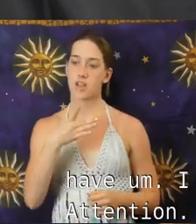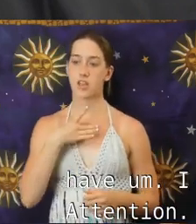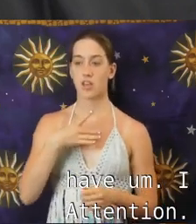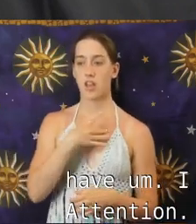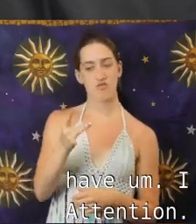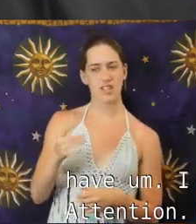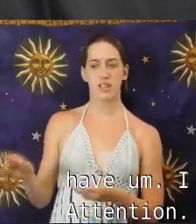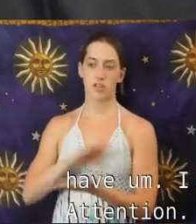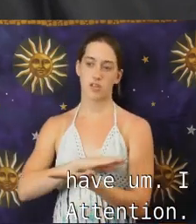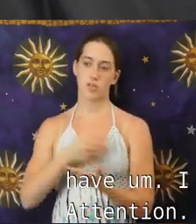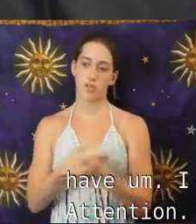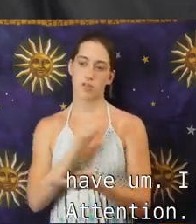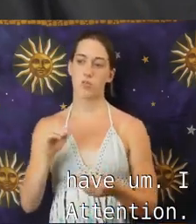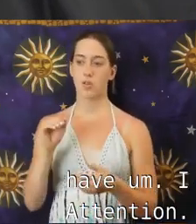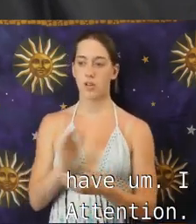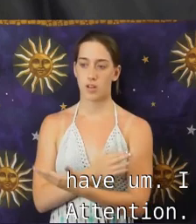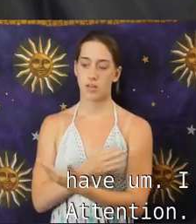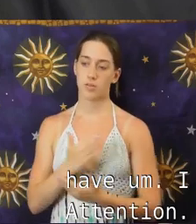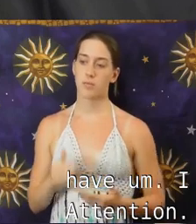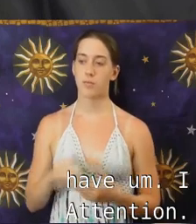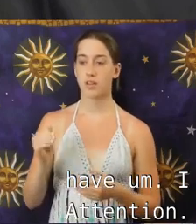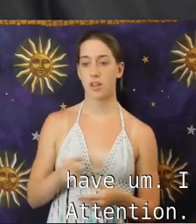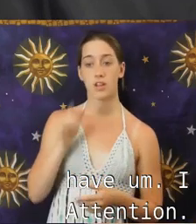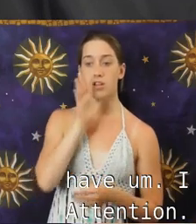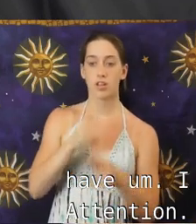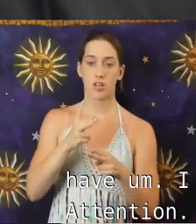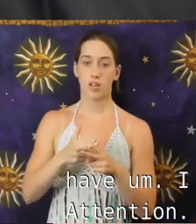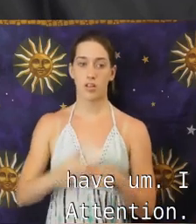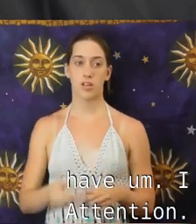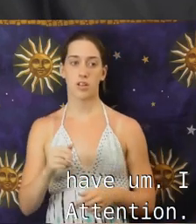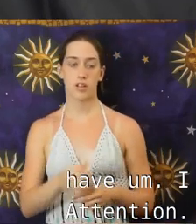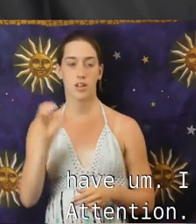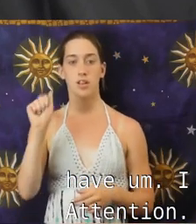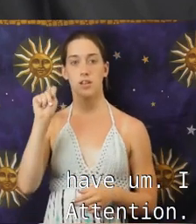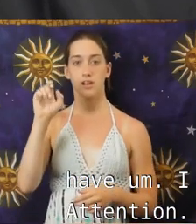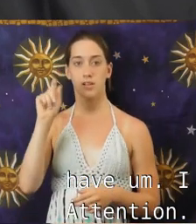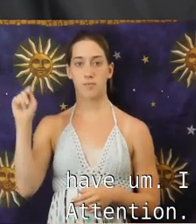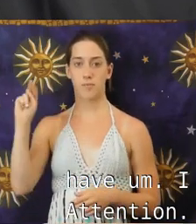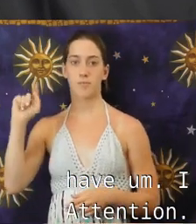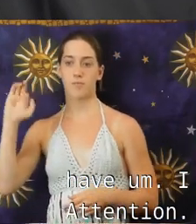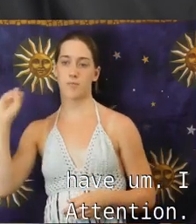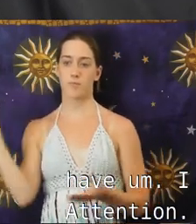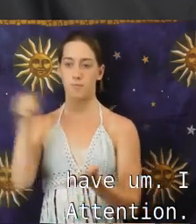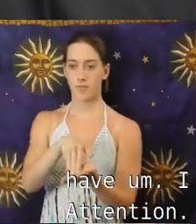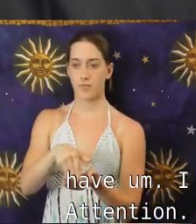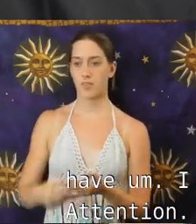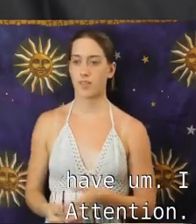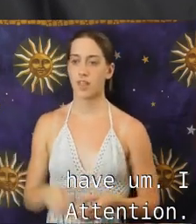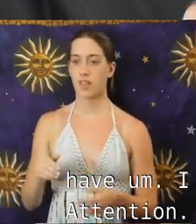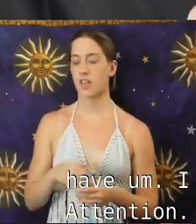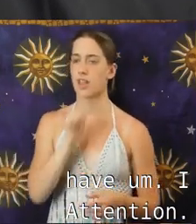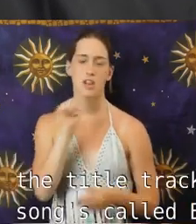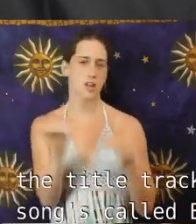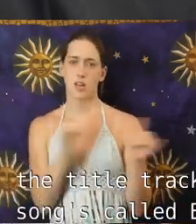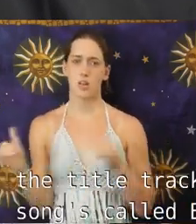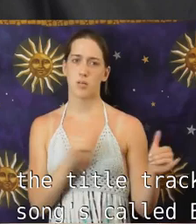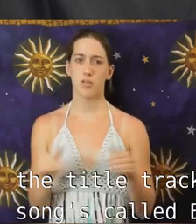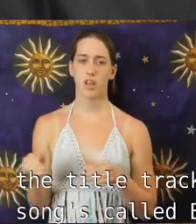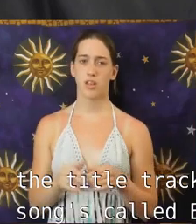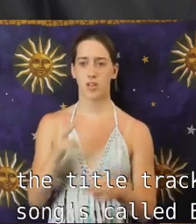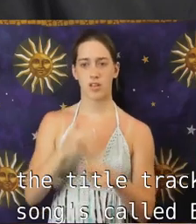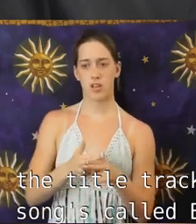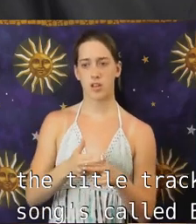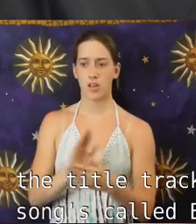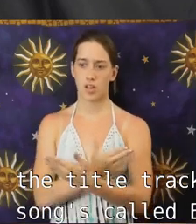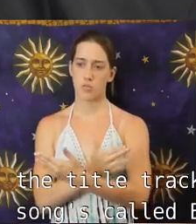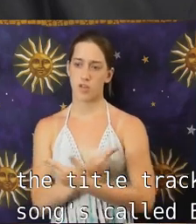they have, here we go. I really like their new album, Attention, Attention, and surprisingly they actually didn't play the title track off